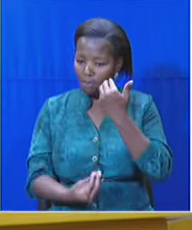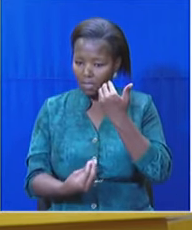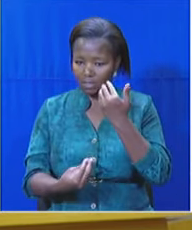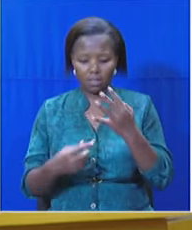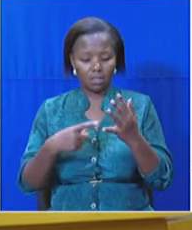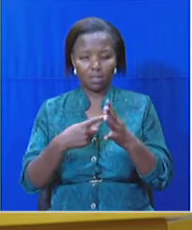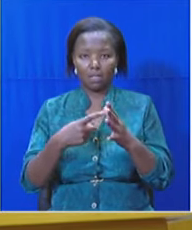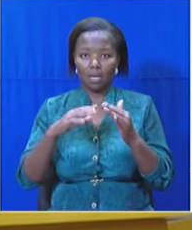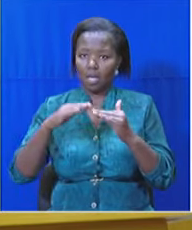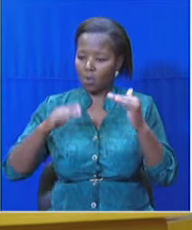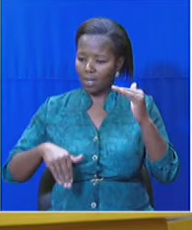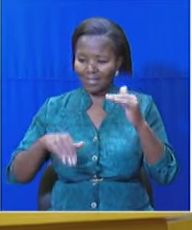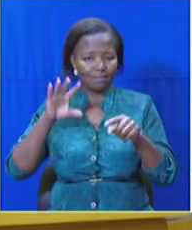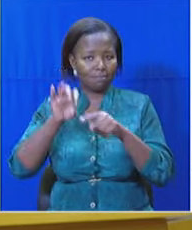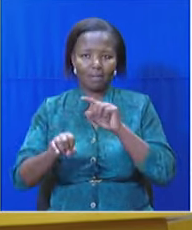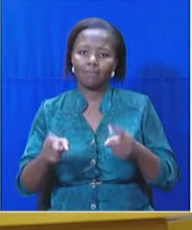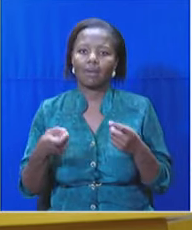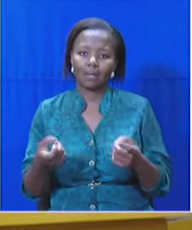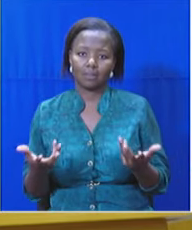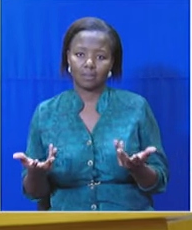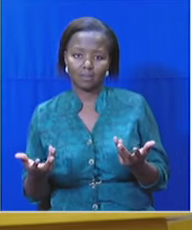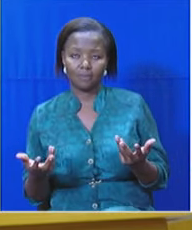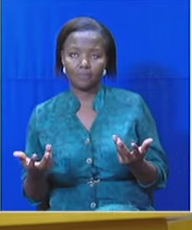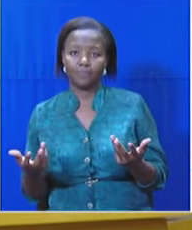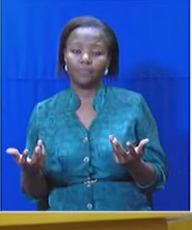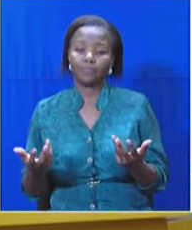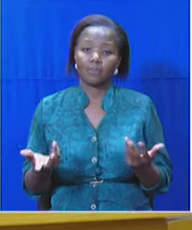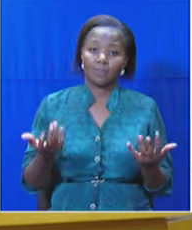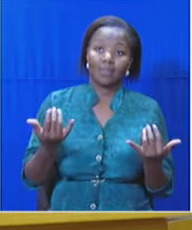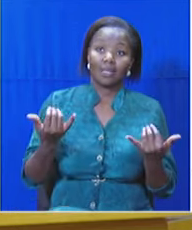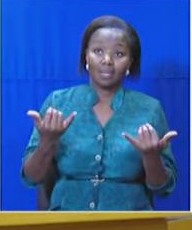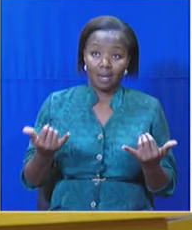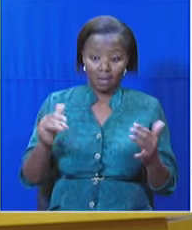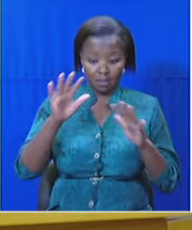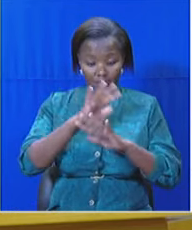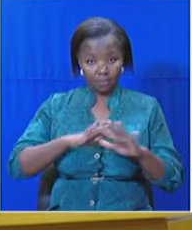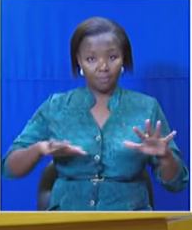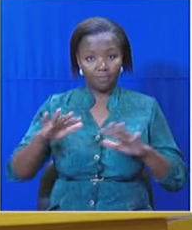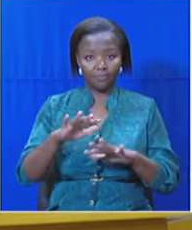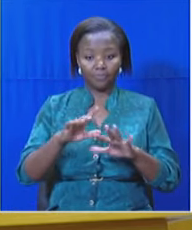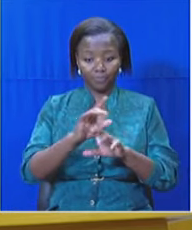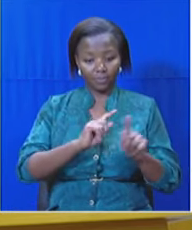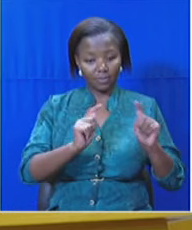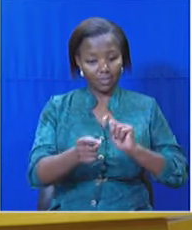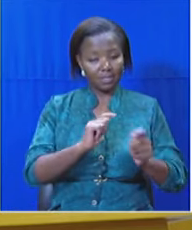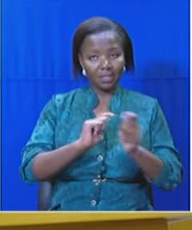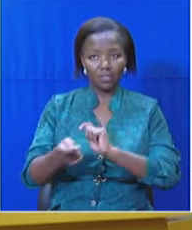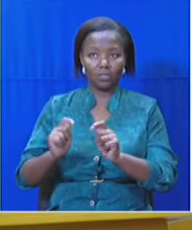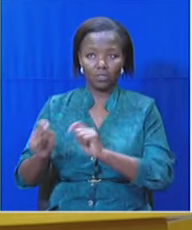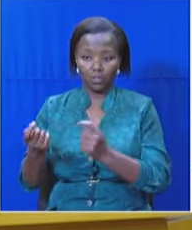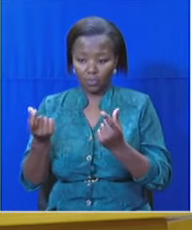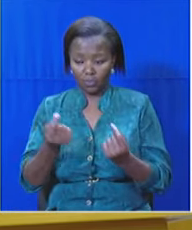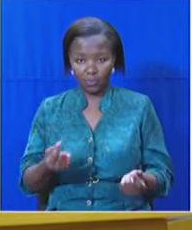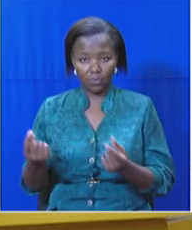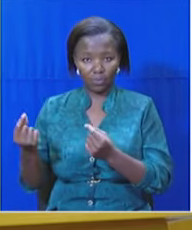and inequality. That changes are required to the current